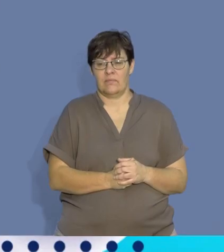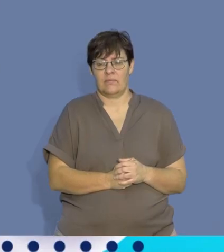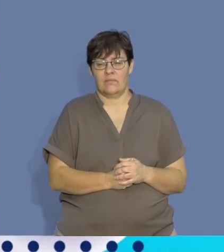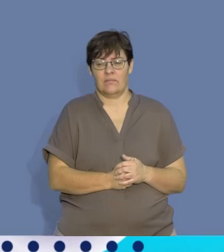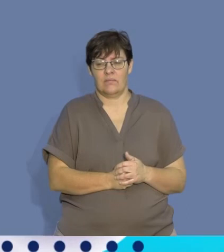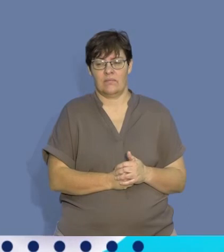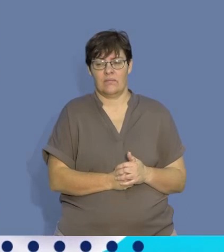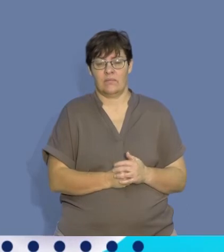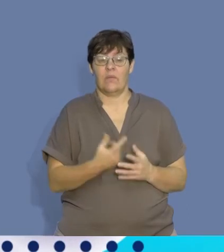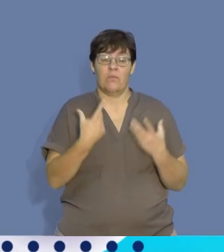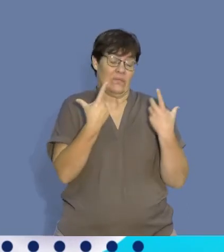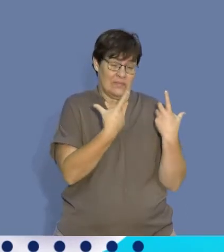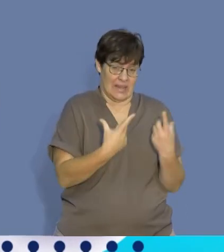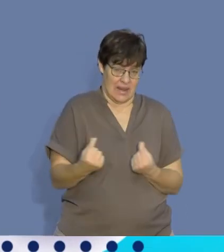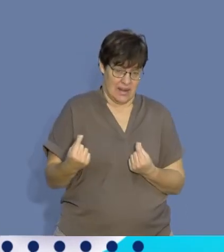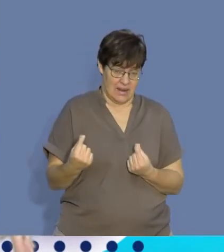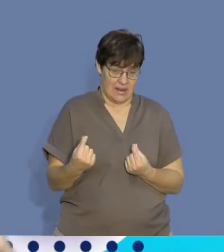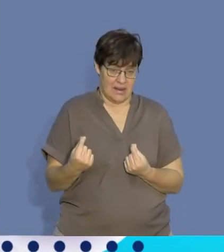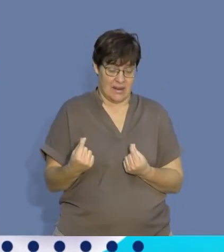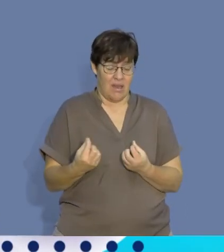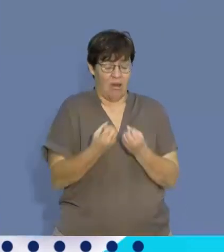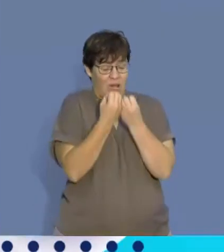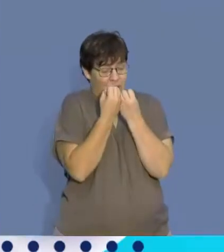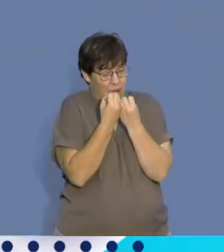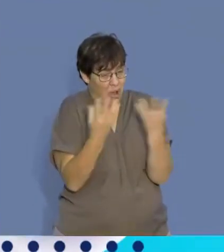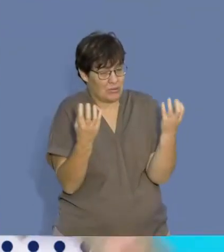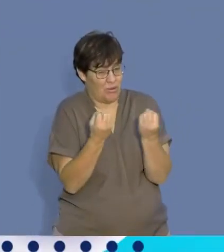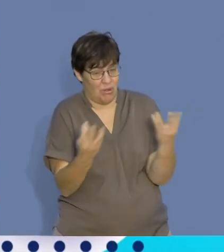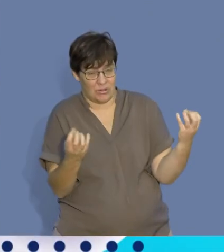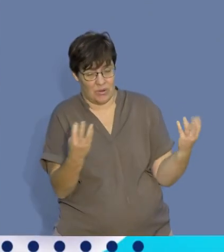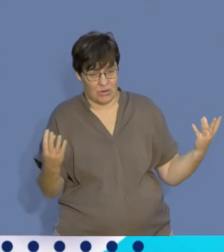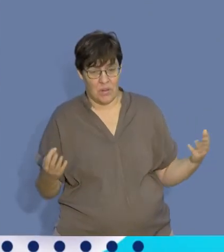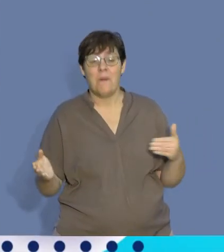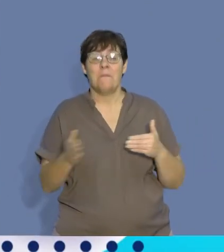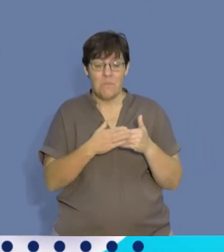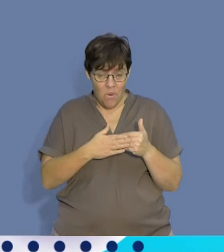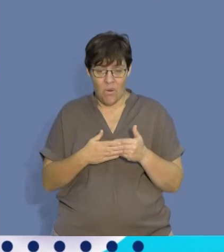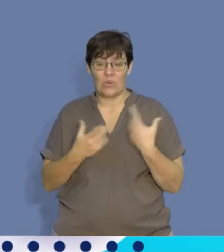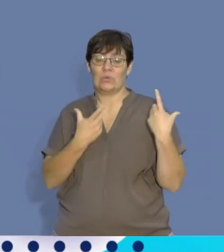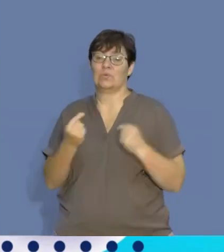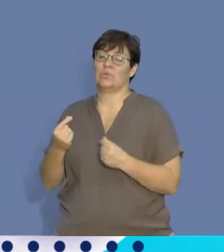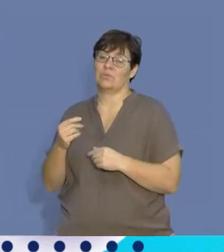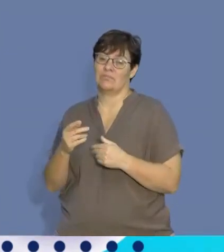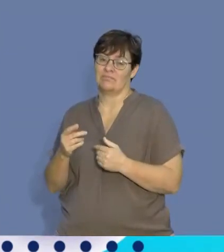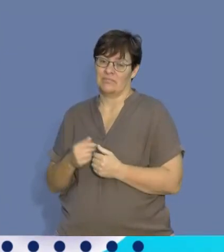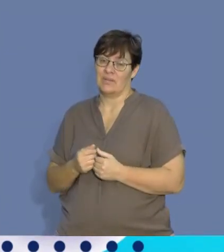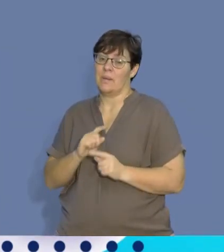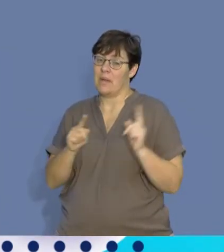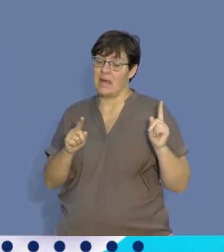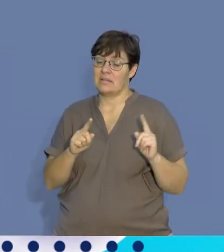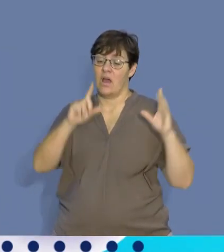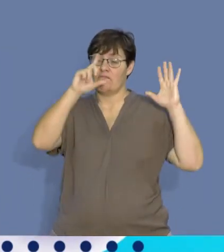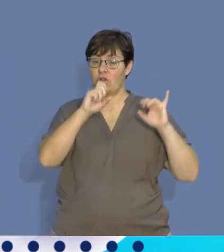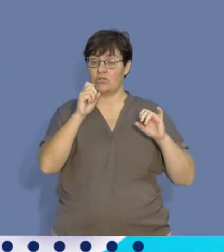we've done lots. Okay? There's still more to do. But remember, the photoelectric